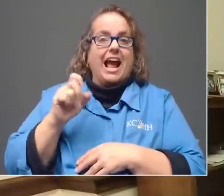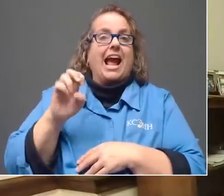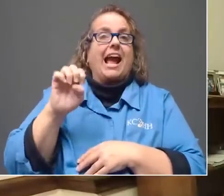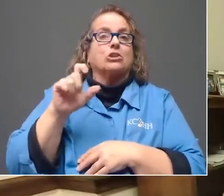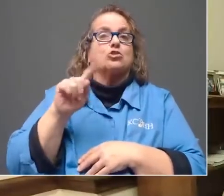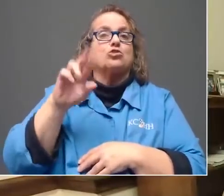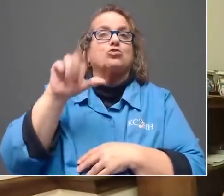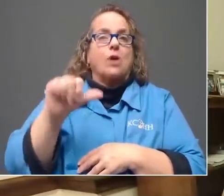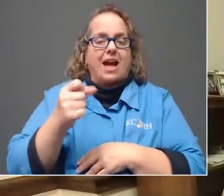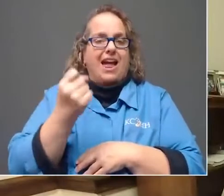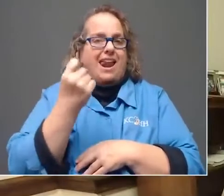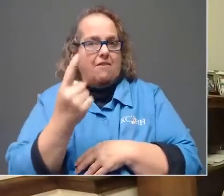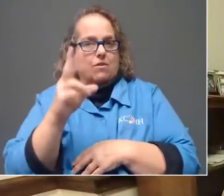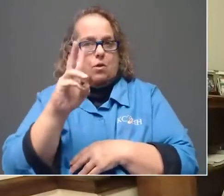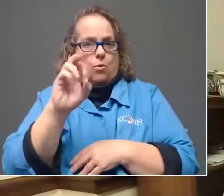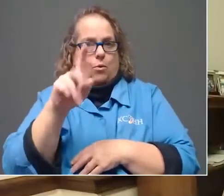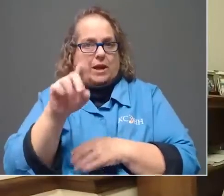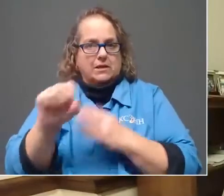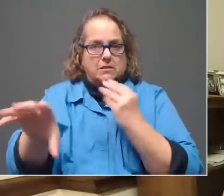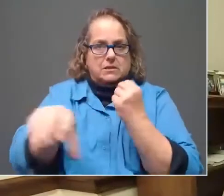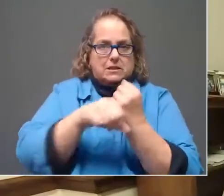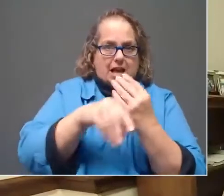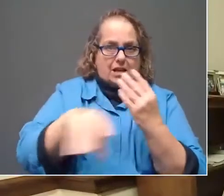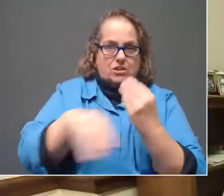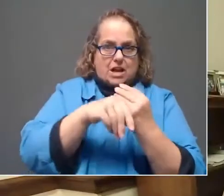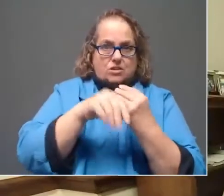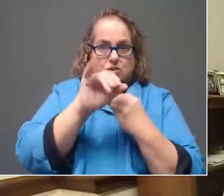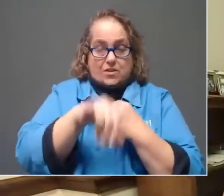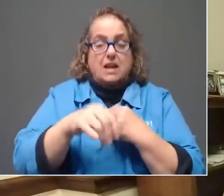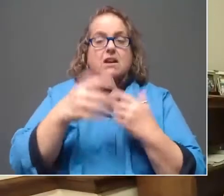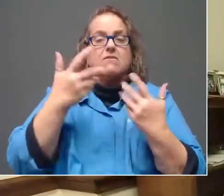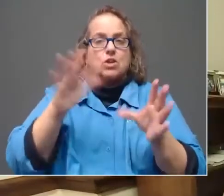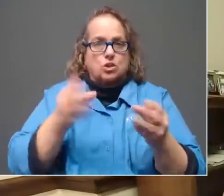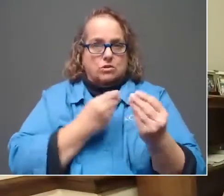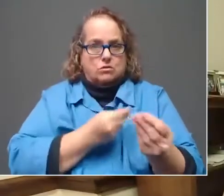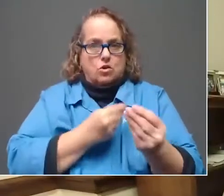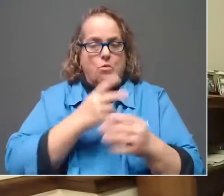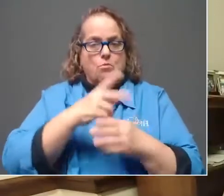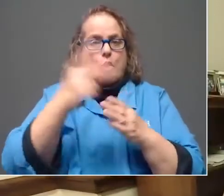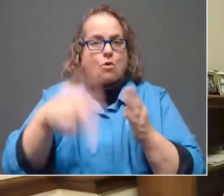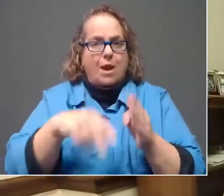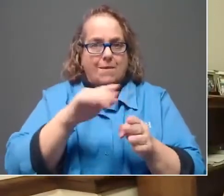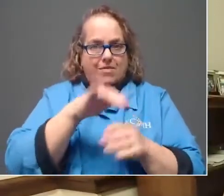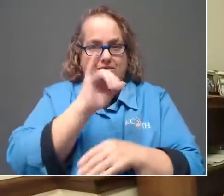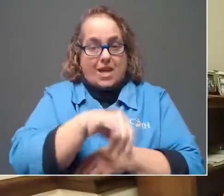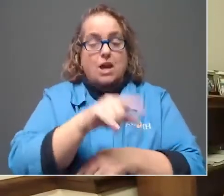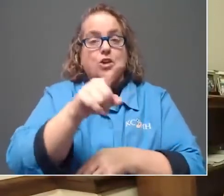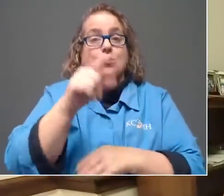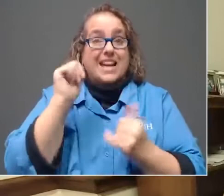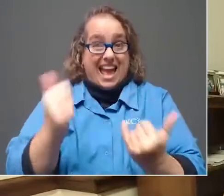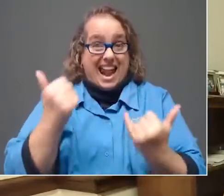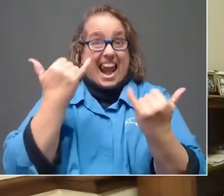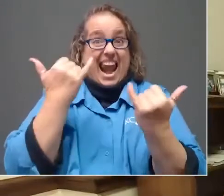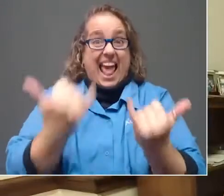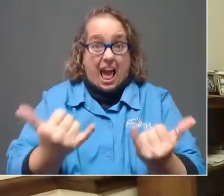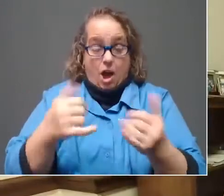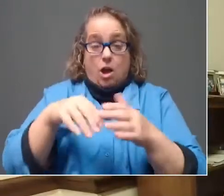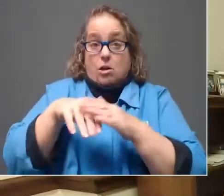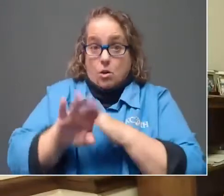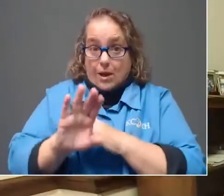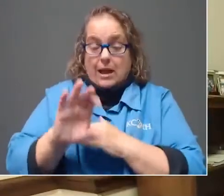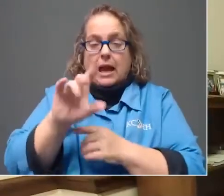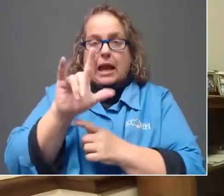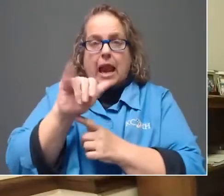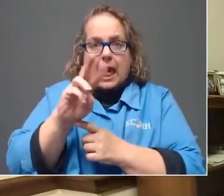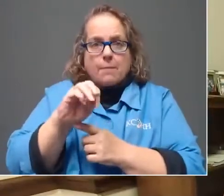11 weeks. Those are now programmed in, so we believe that you can go in and start claiming those within the next